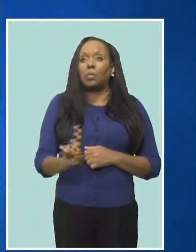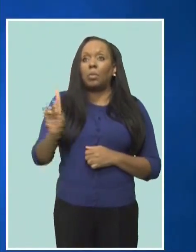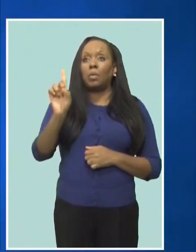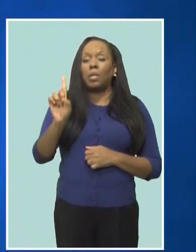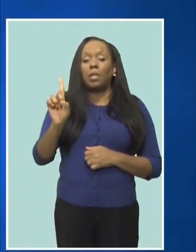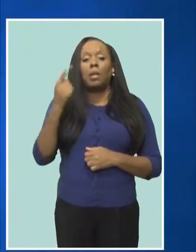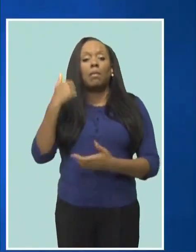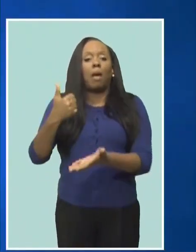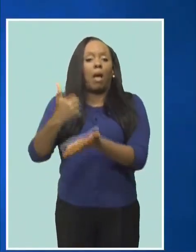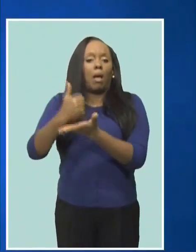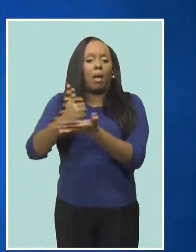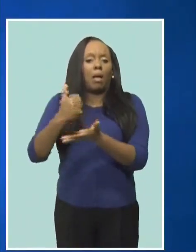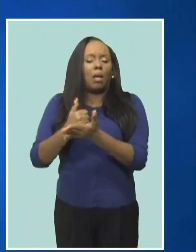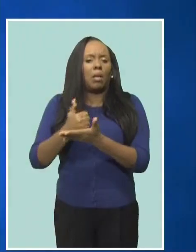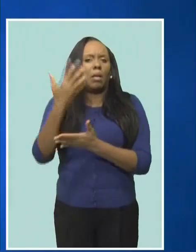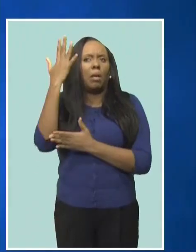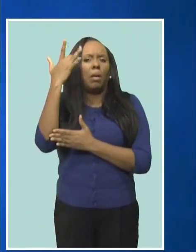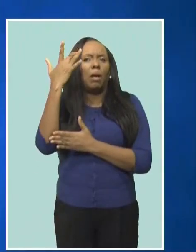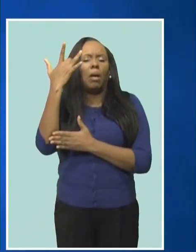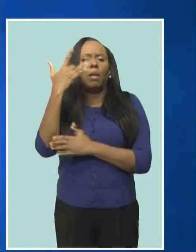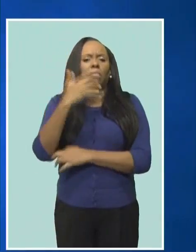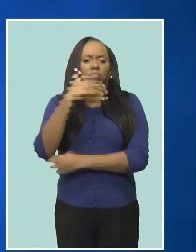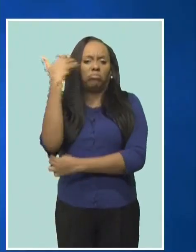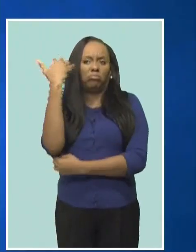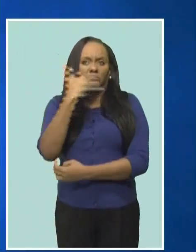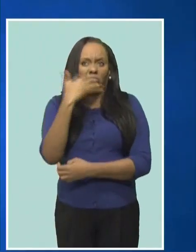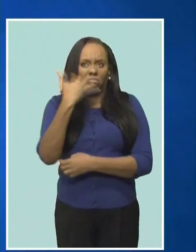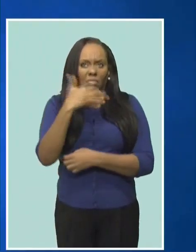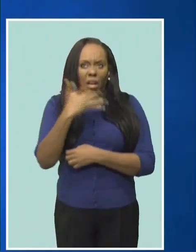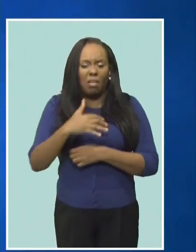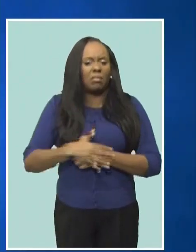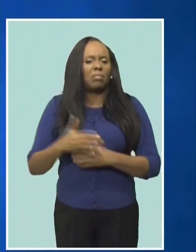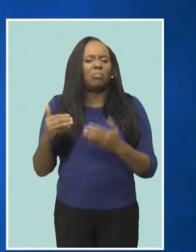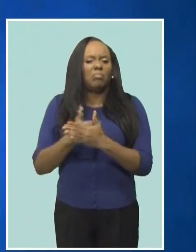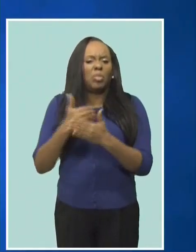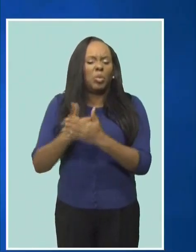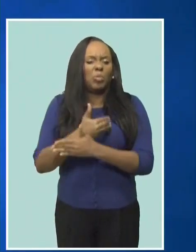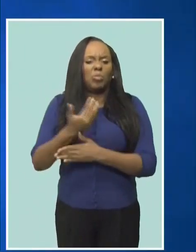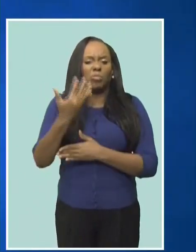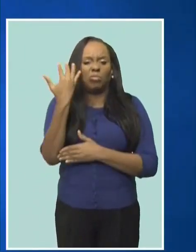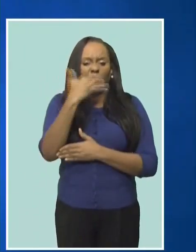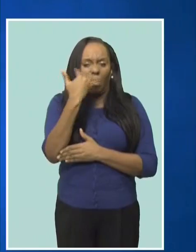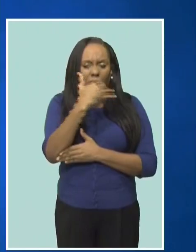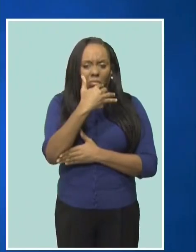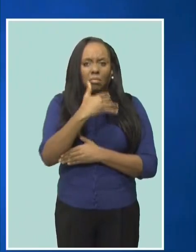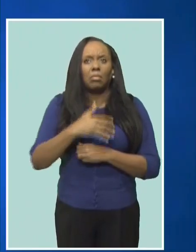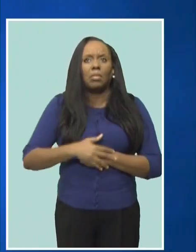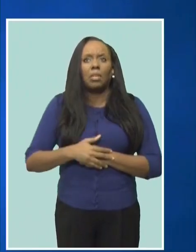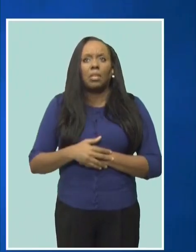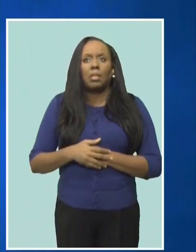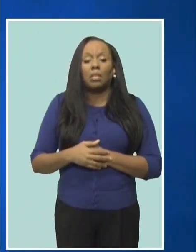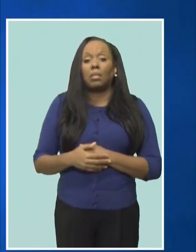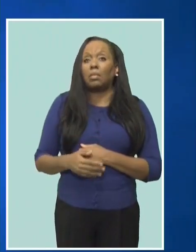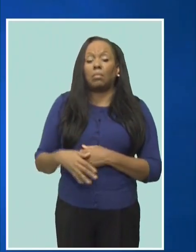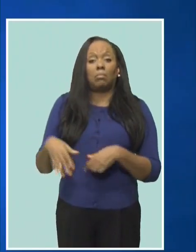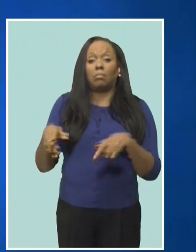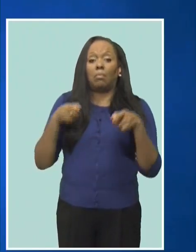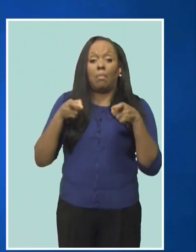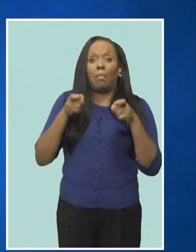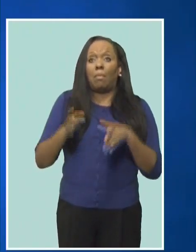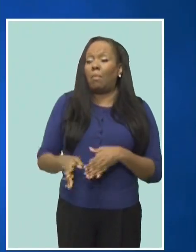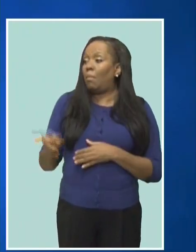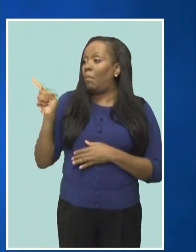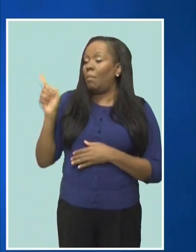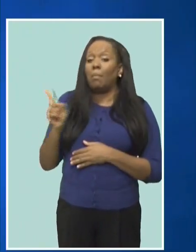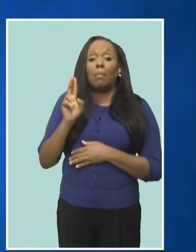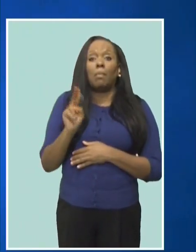facilities for non-traditional substances or drugs that are new to the island. Deputy Manager of the National Council on